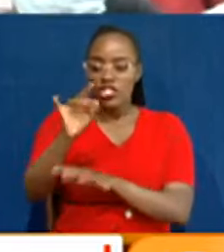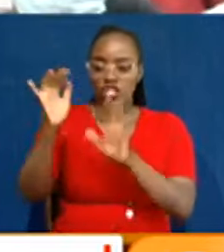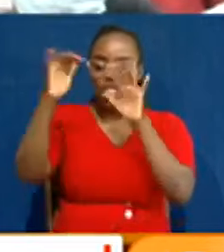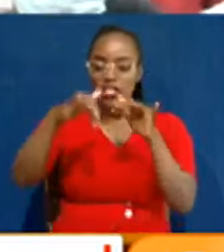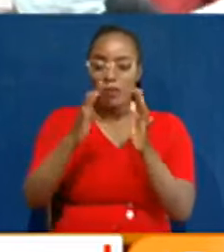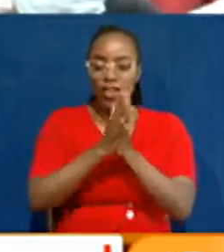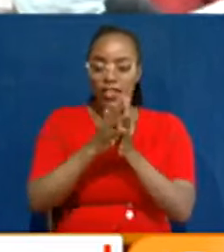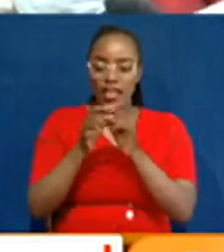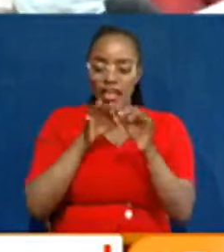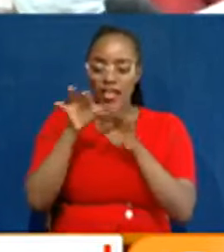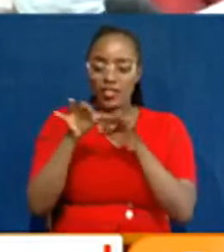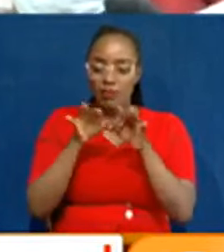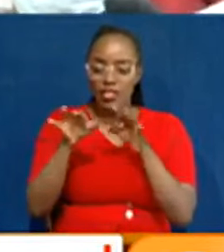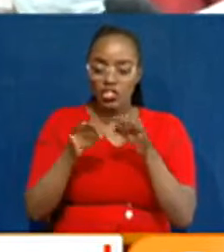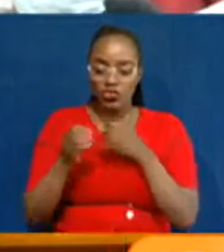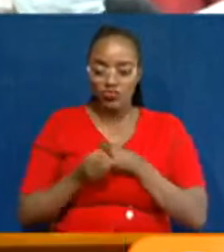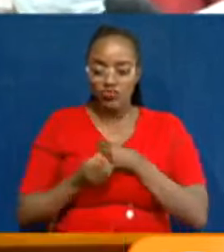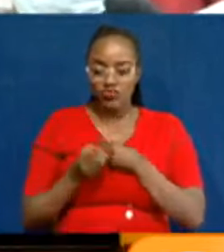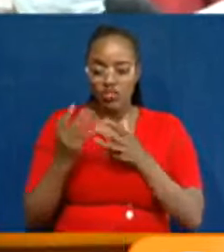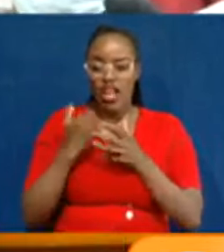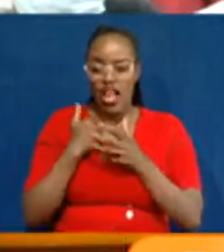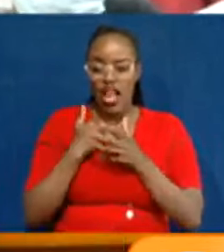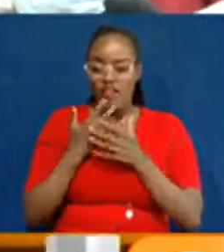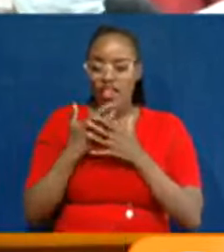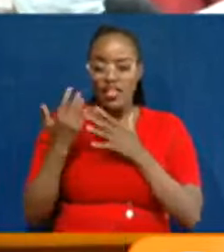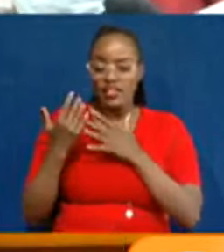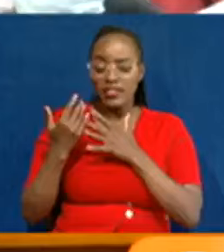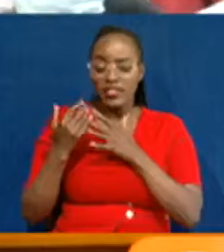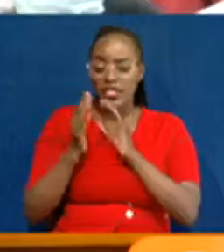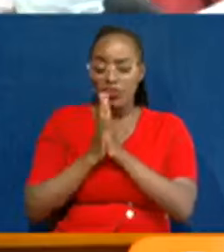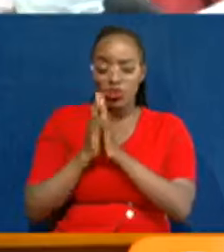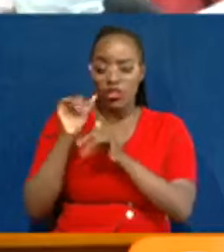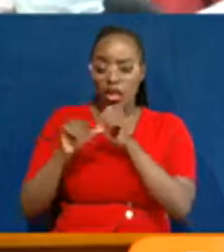and expression, there was no suicide pact.